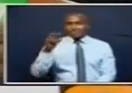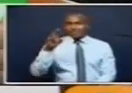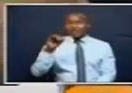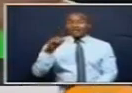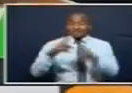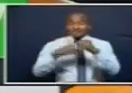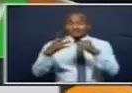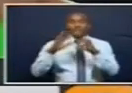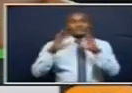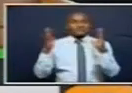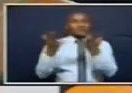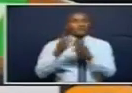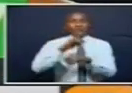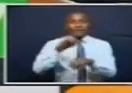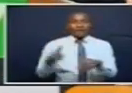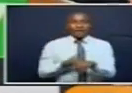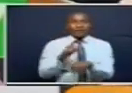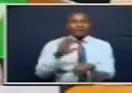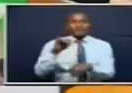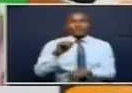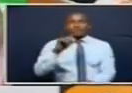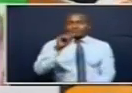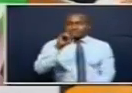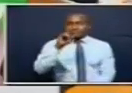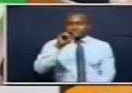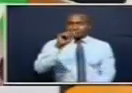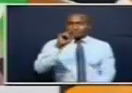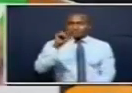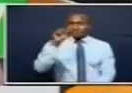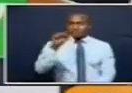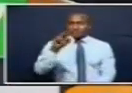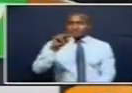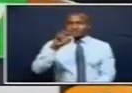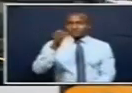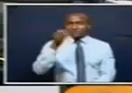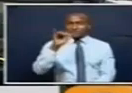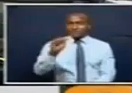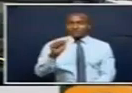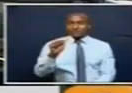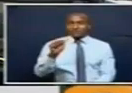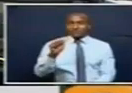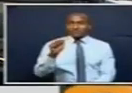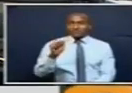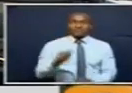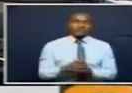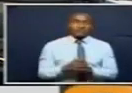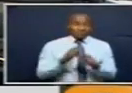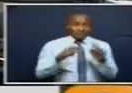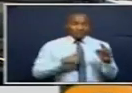Stadium is about an hour. But from Trans or here, where. NASA is not government. NASA is not government. But I want to say this. I can tell